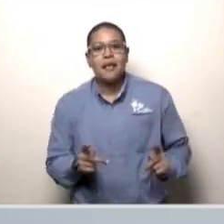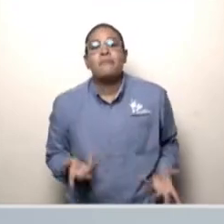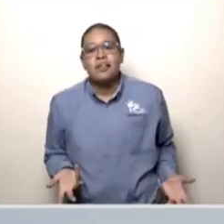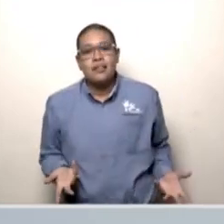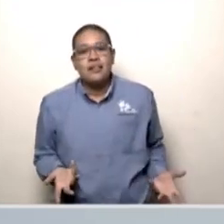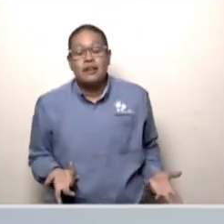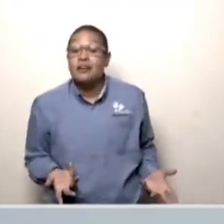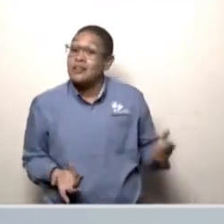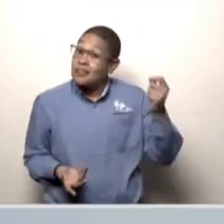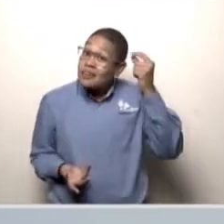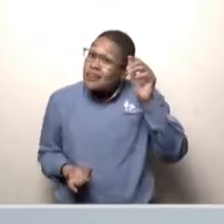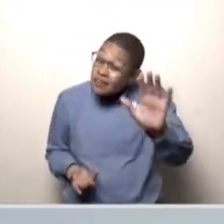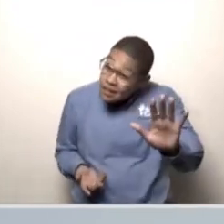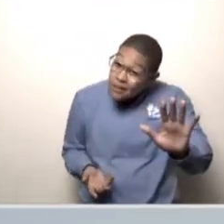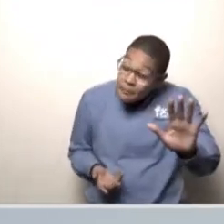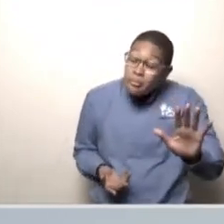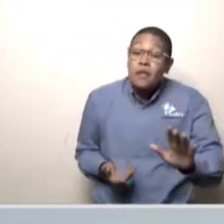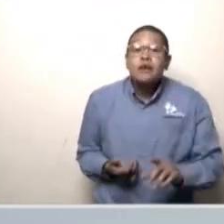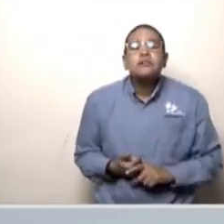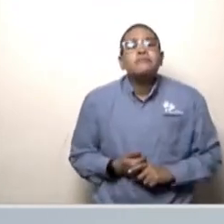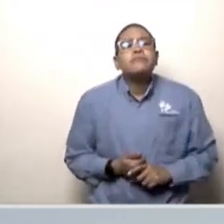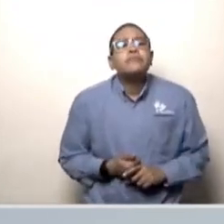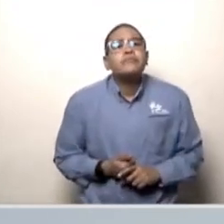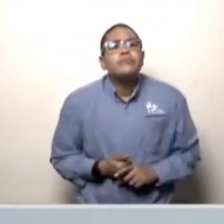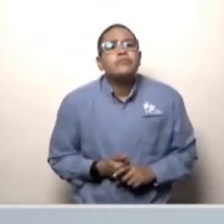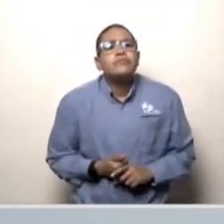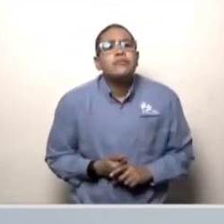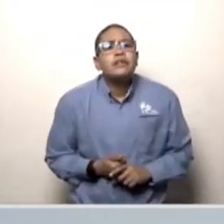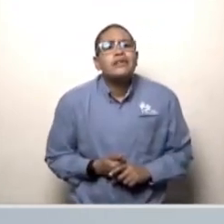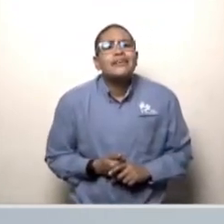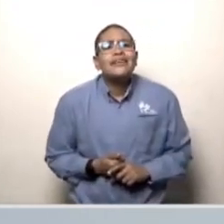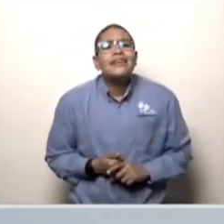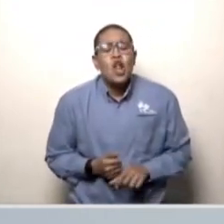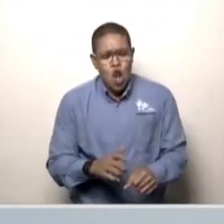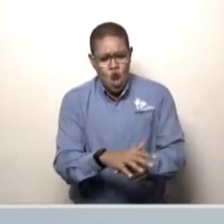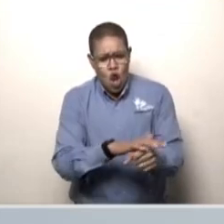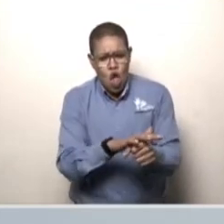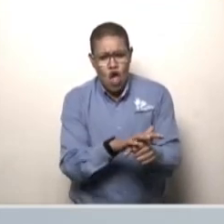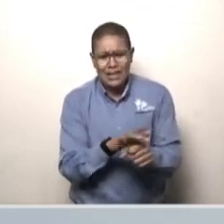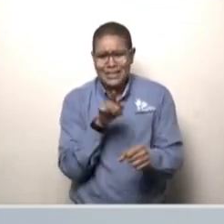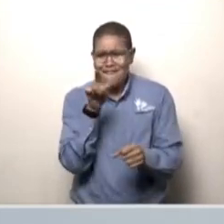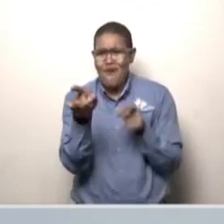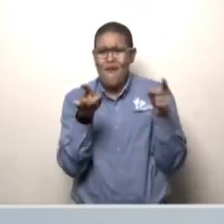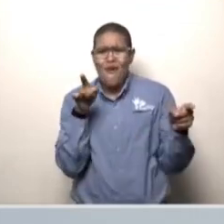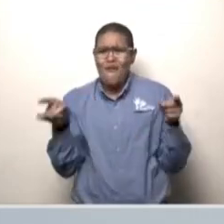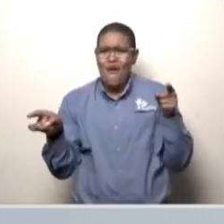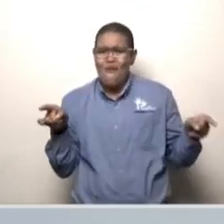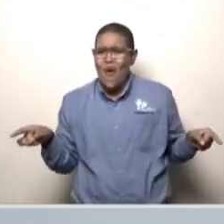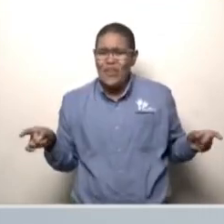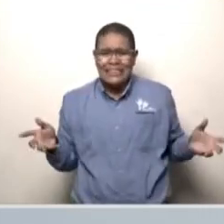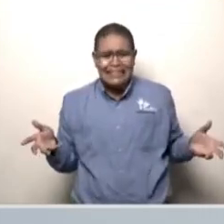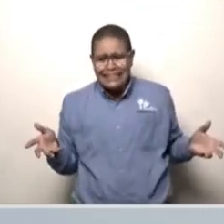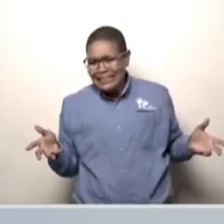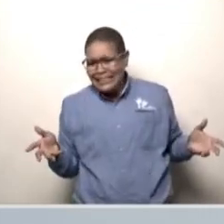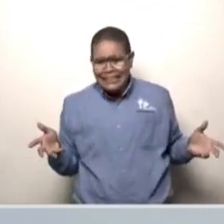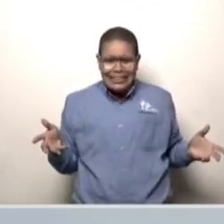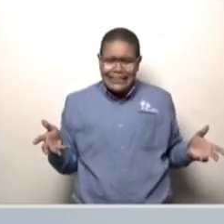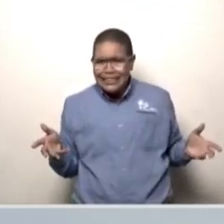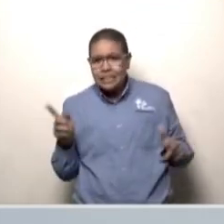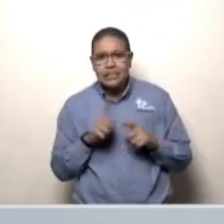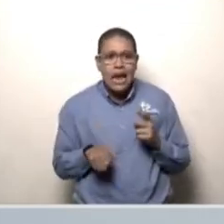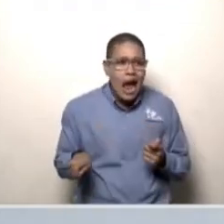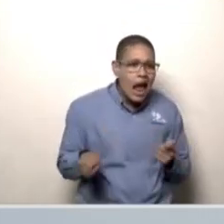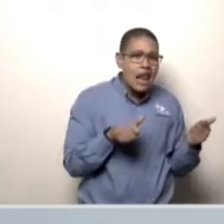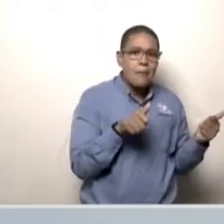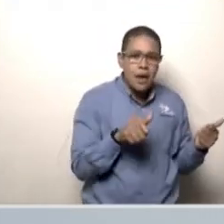that the geographical distance can't eliminate. So the